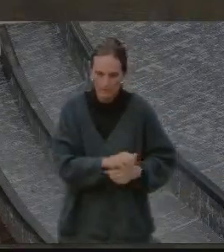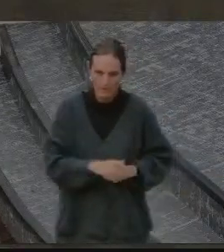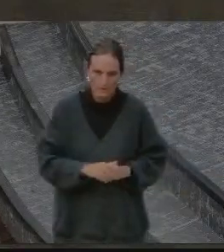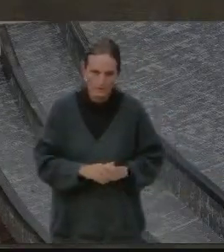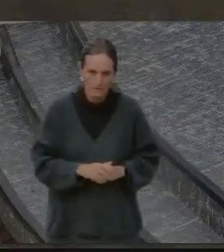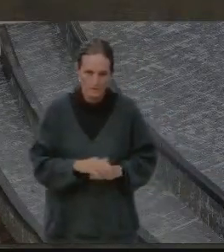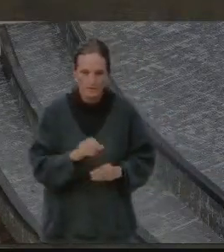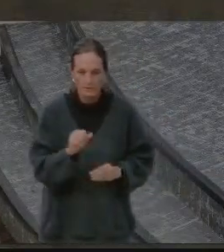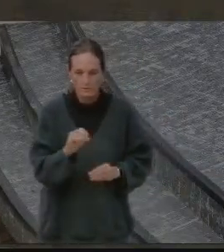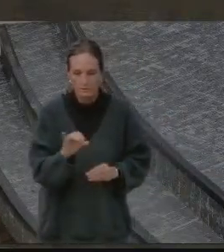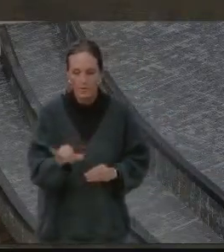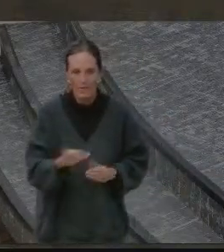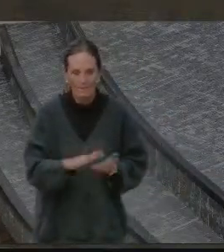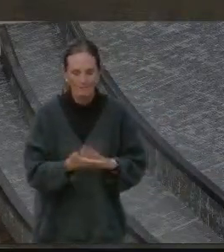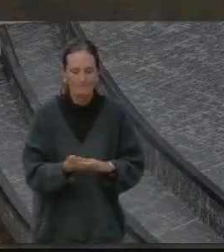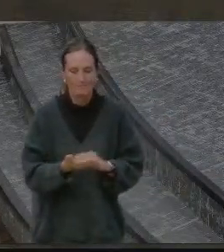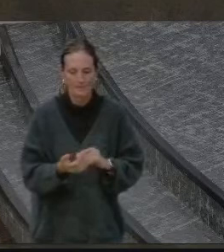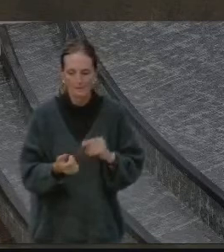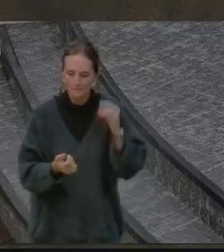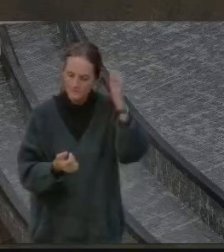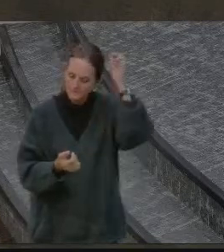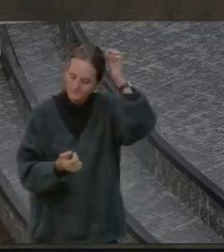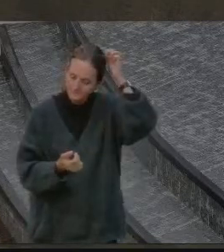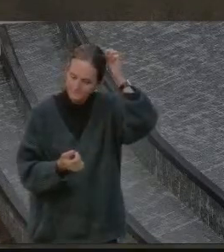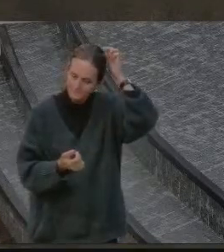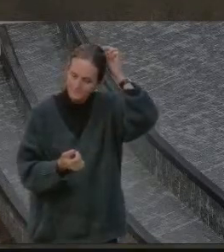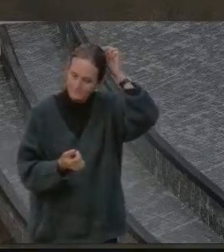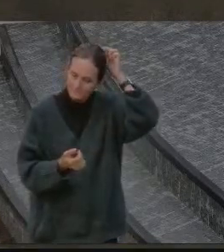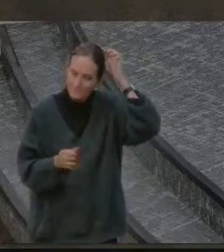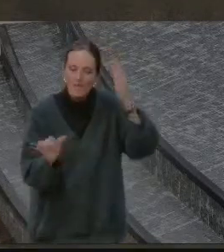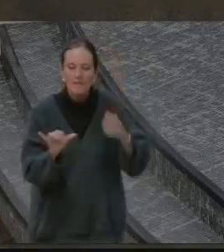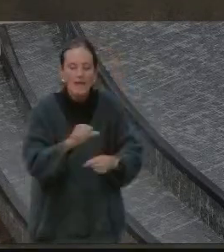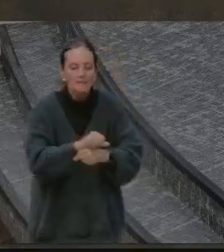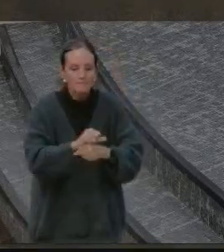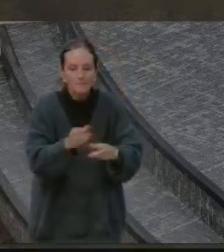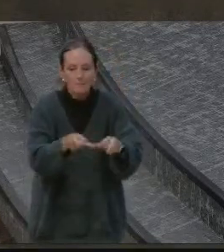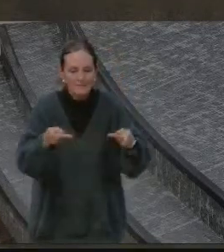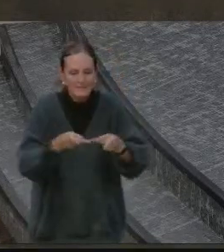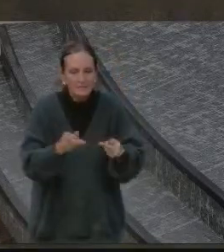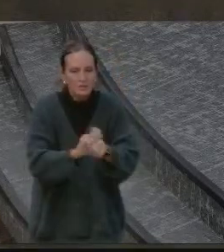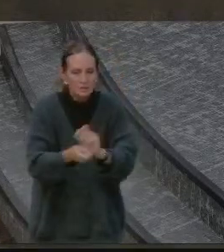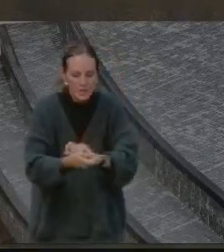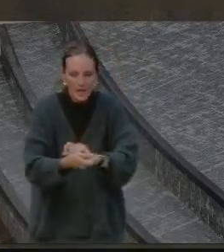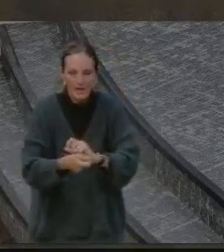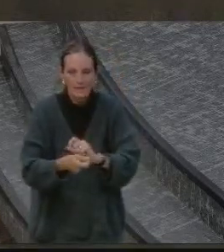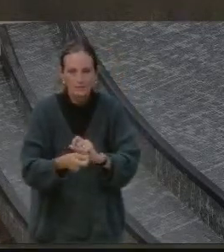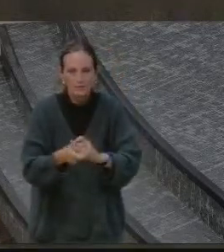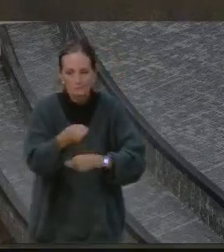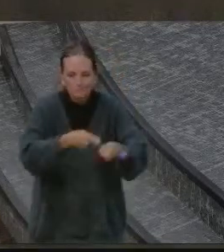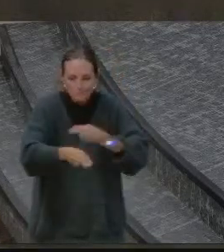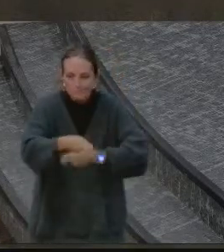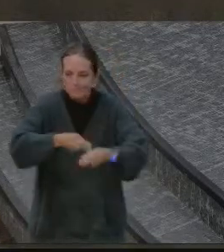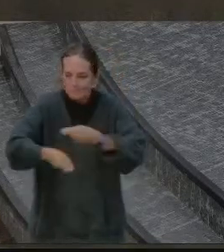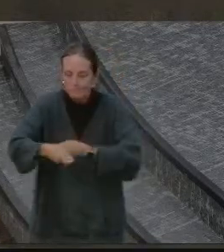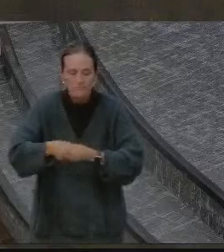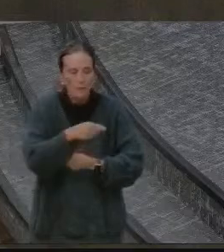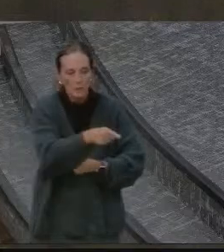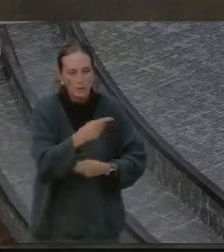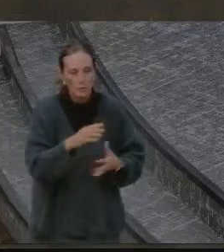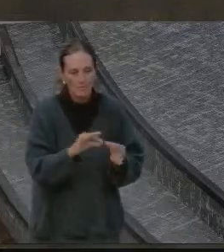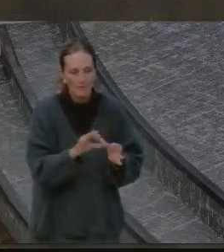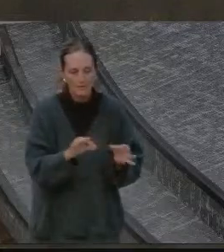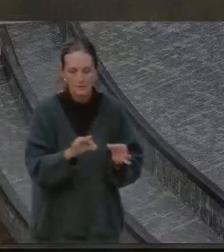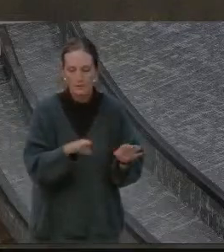it sort of becomes this thing, or as positions change, like I heard you mention that